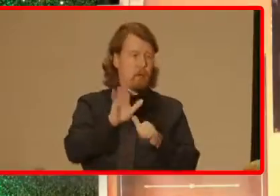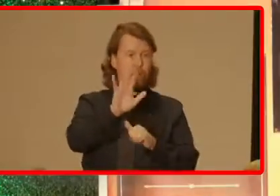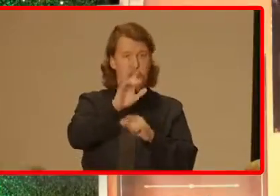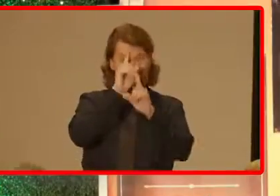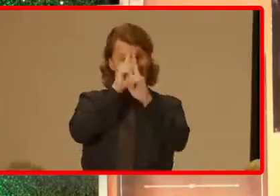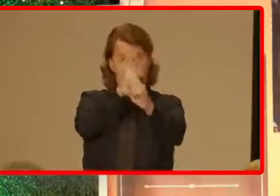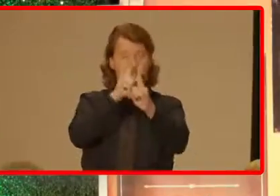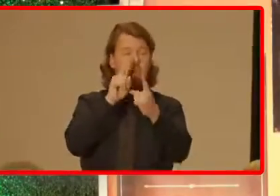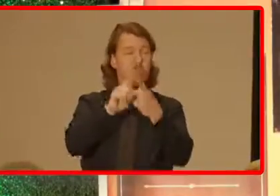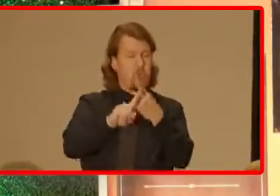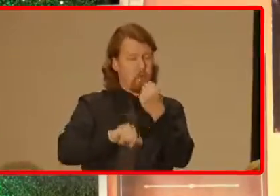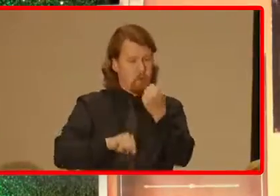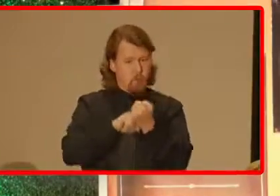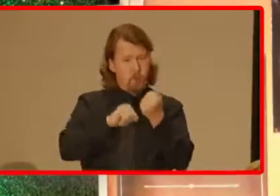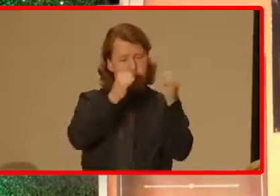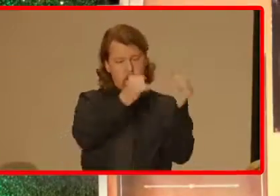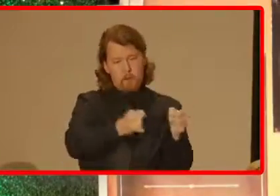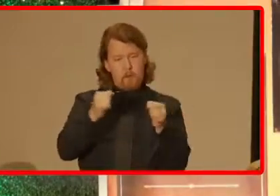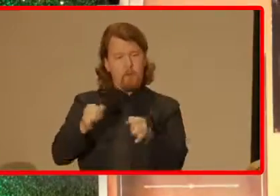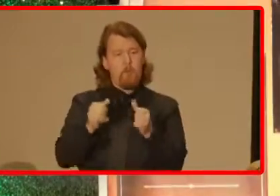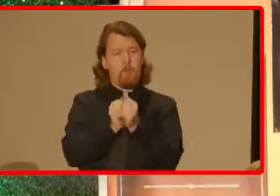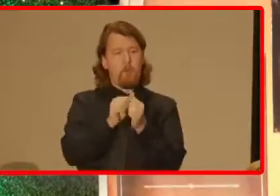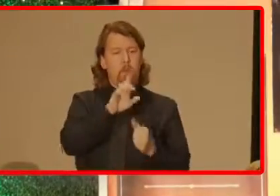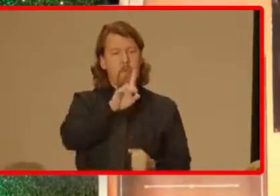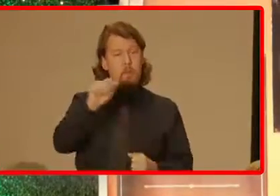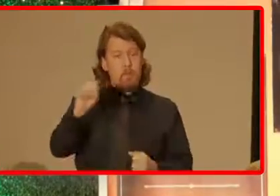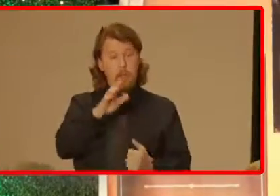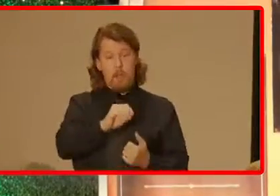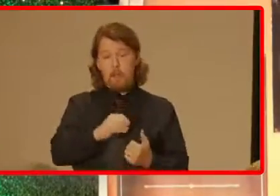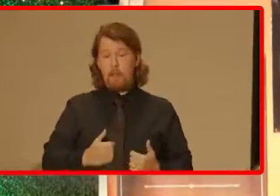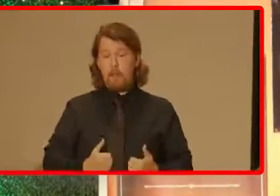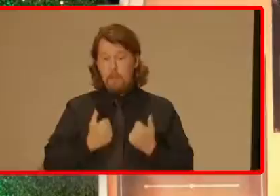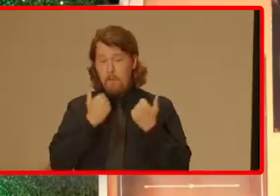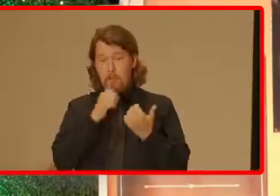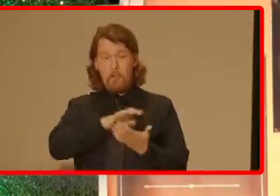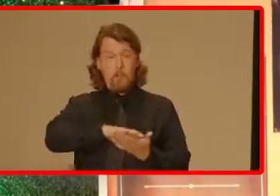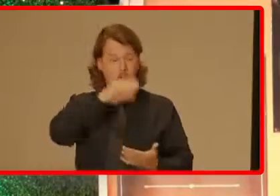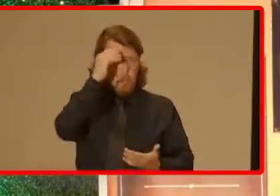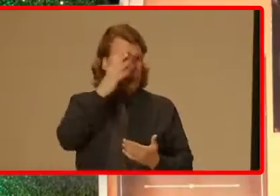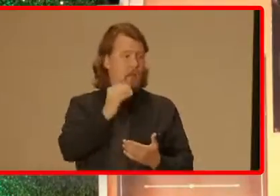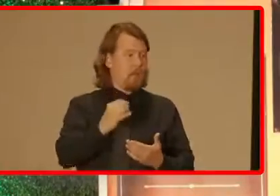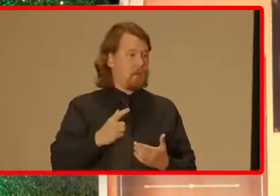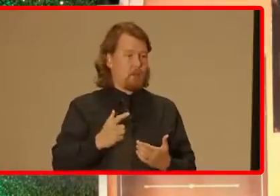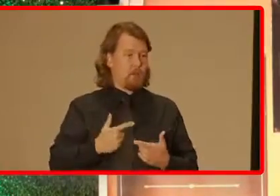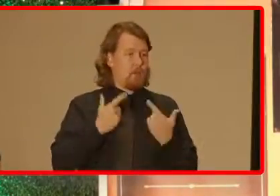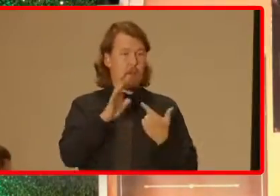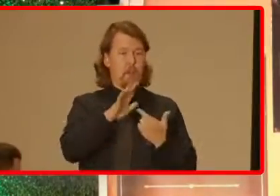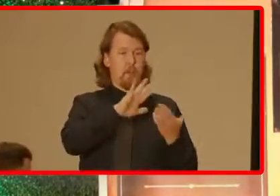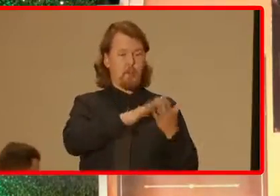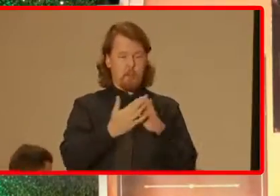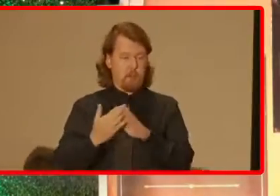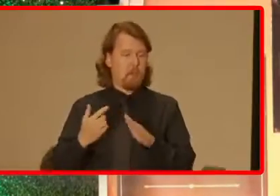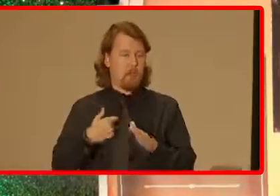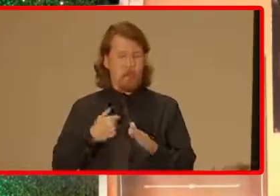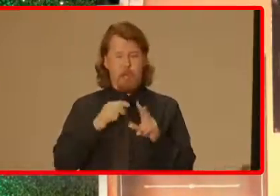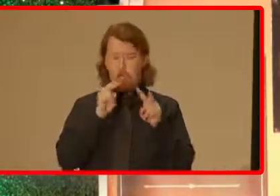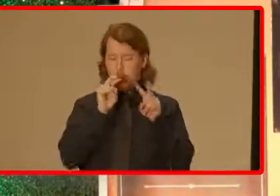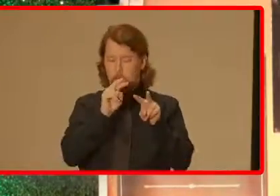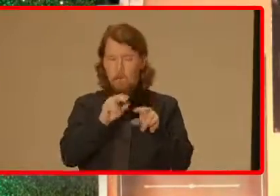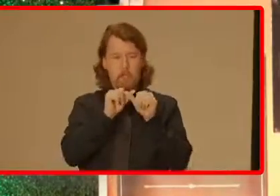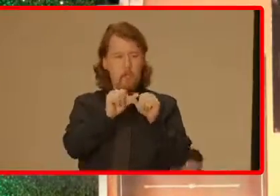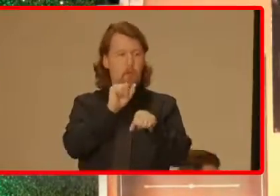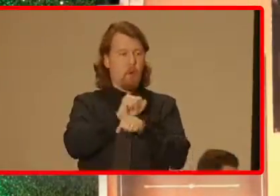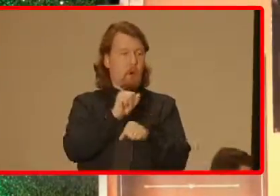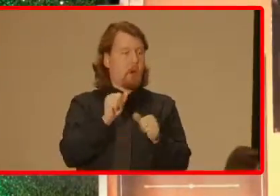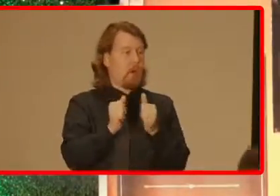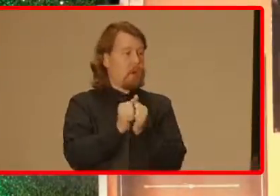support individuals with disabilities in living, learning, and working in their communities. And I look forward to continue working with